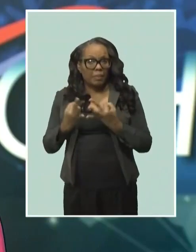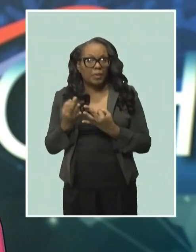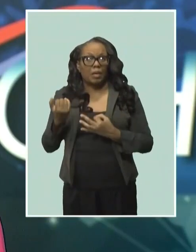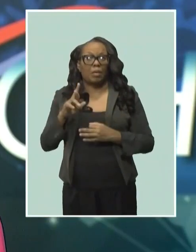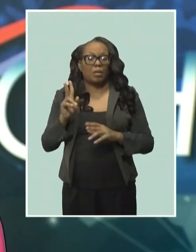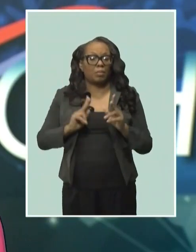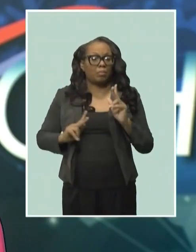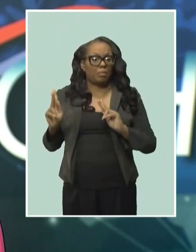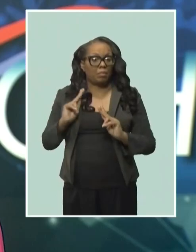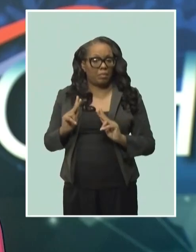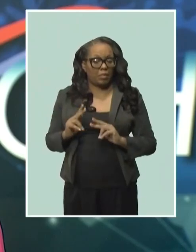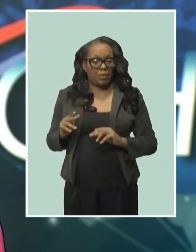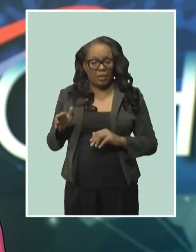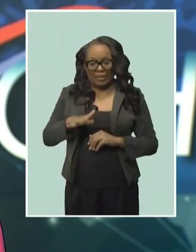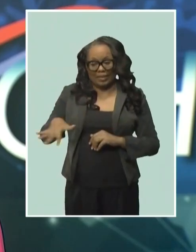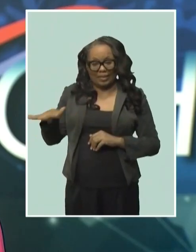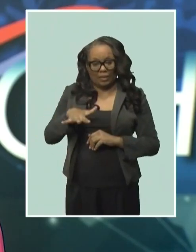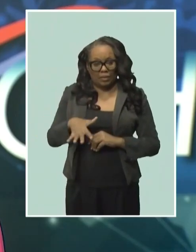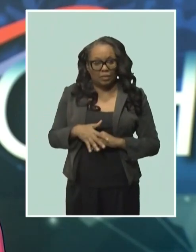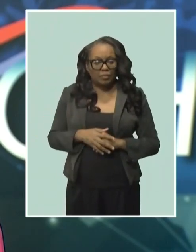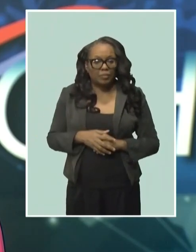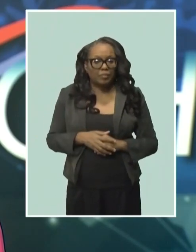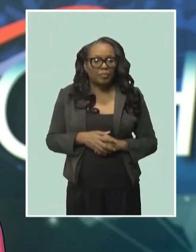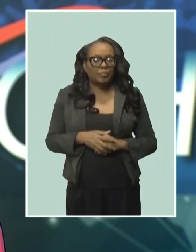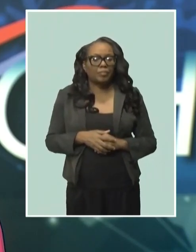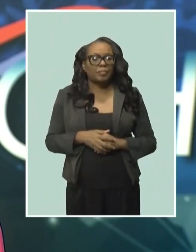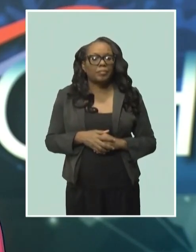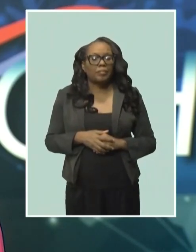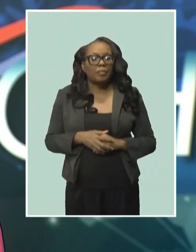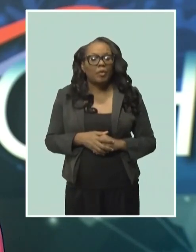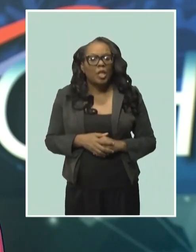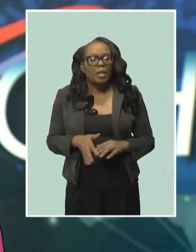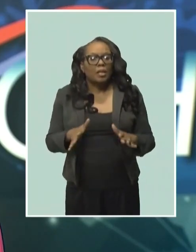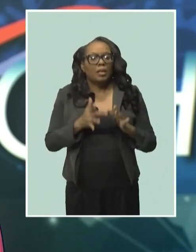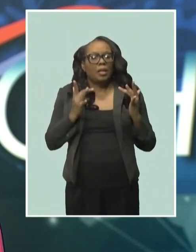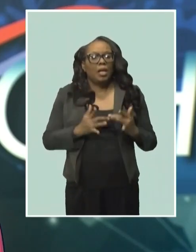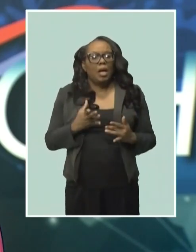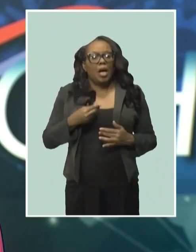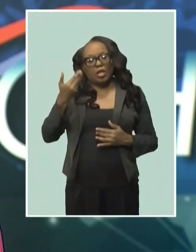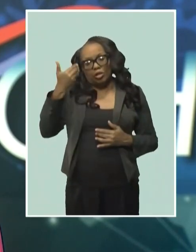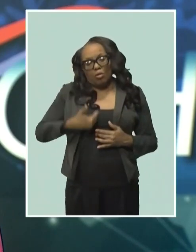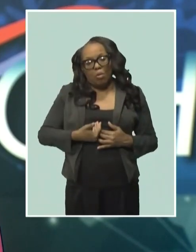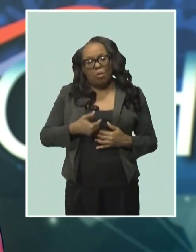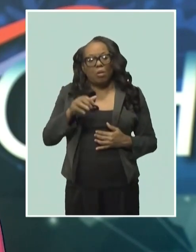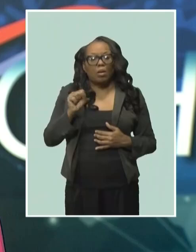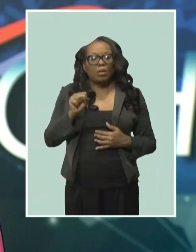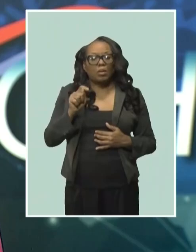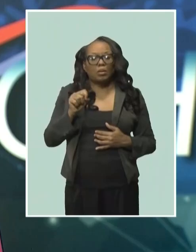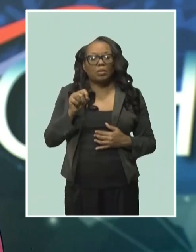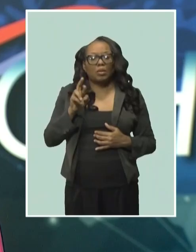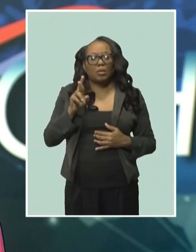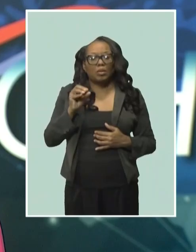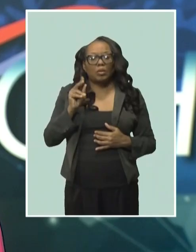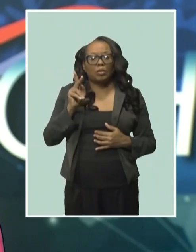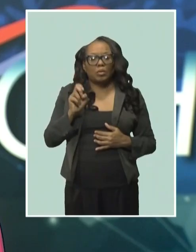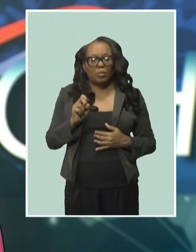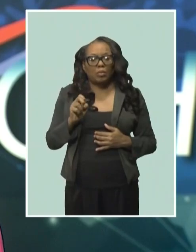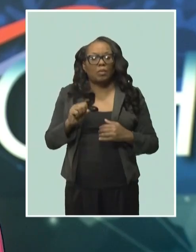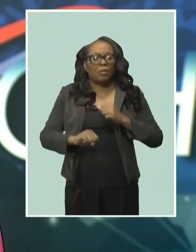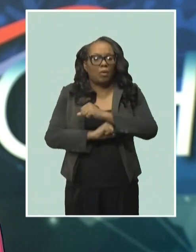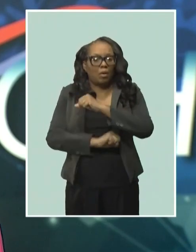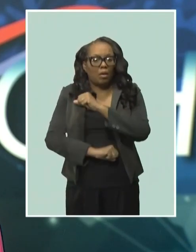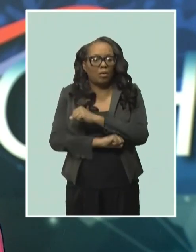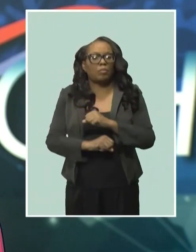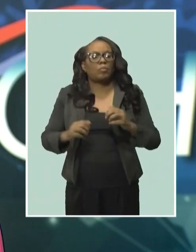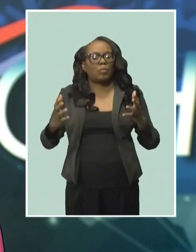The Heart and Stroke Foundation is continuing its drive for octagonal front-of-package warning labels, given recent statistics on the